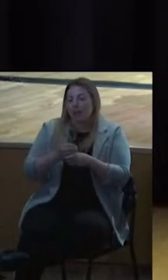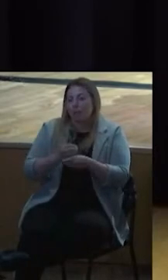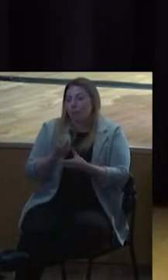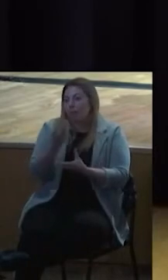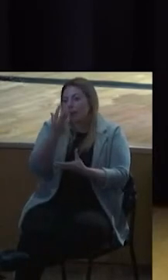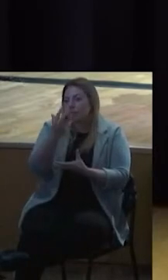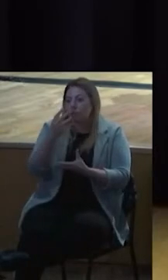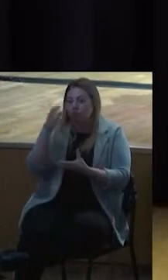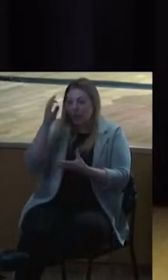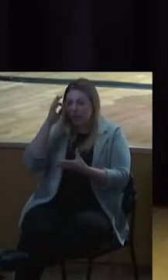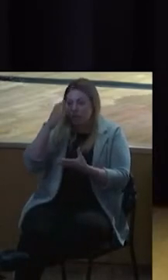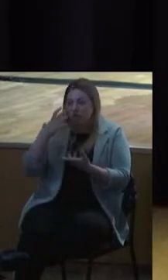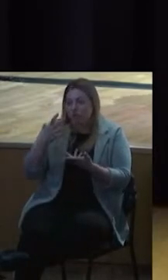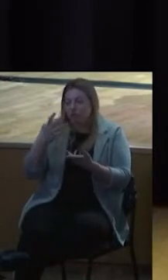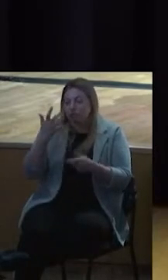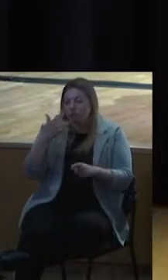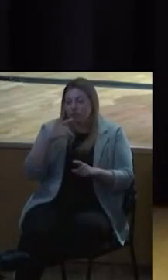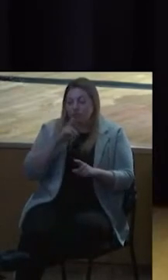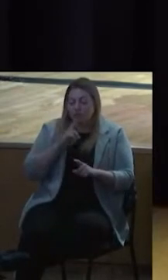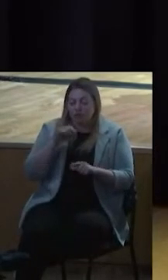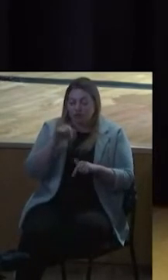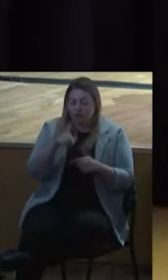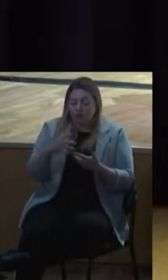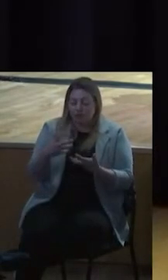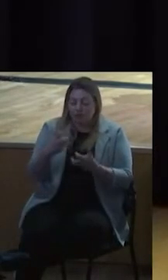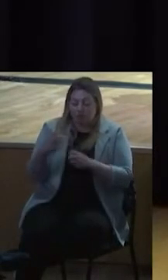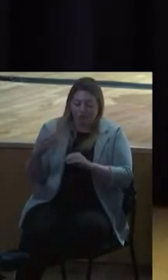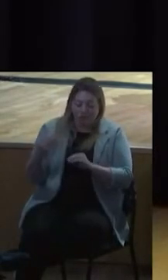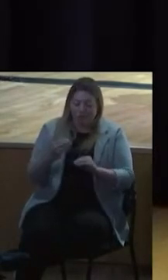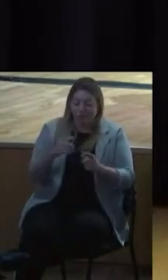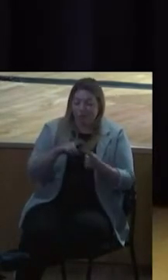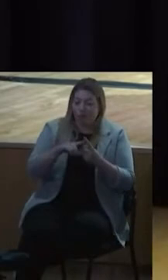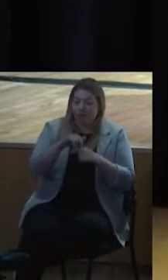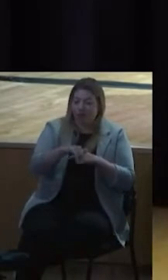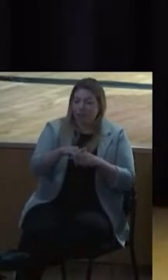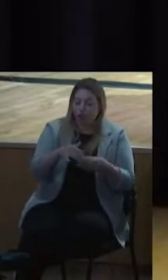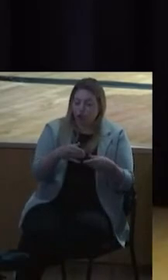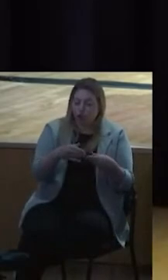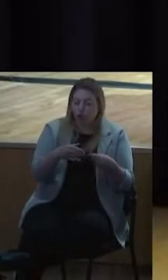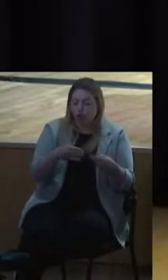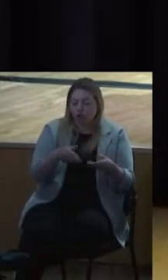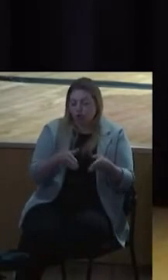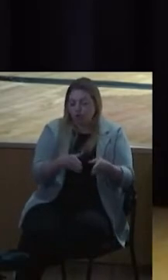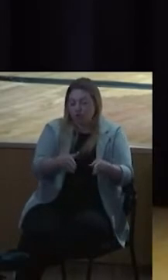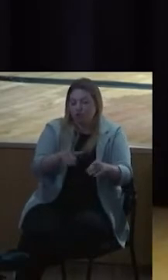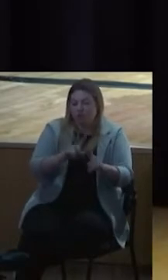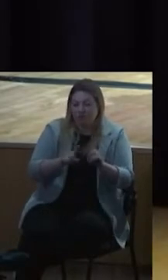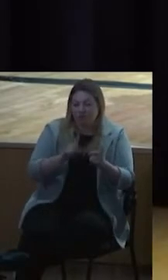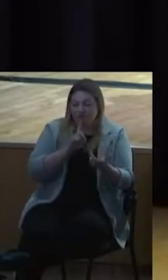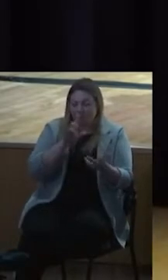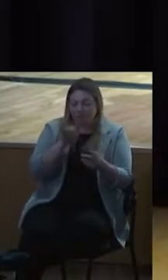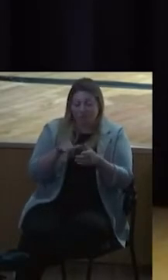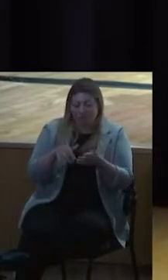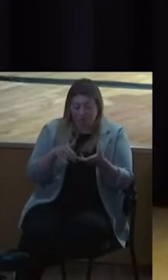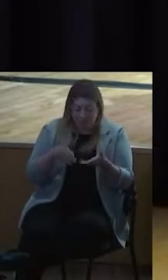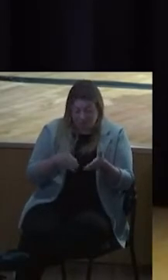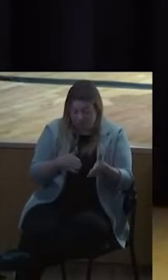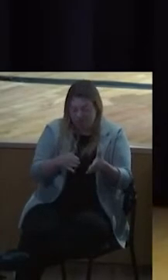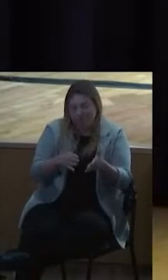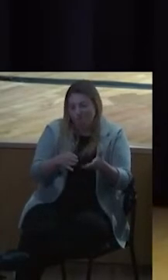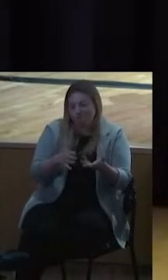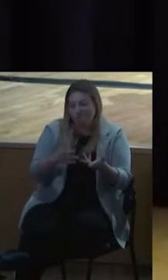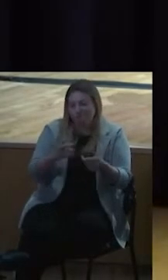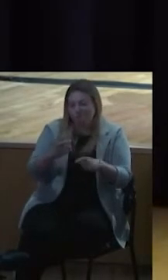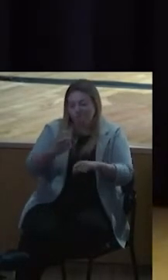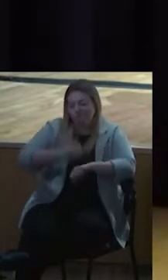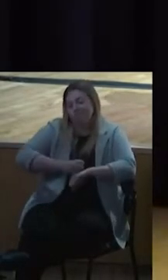pre-diverted water that normally fed back into the stream, but those systems broke that diversion away and never really returned it. So the entire